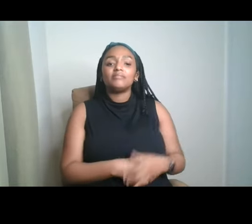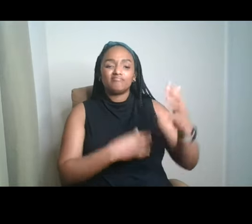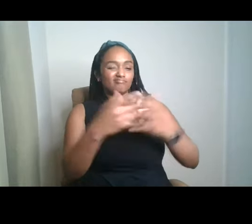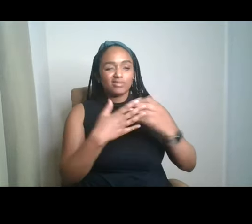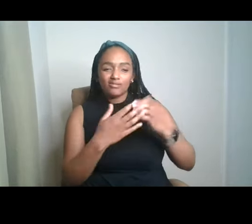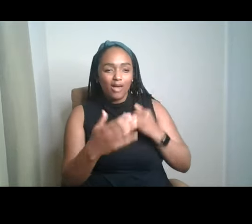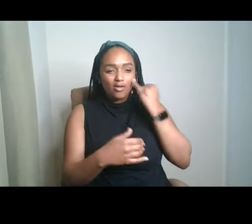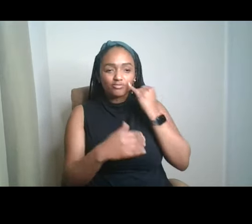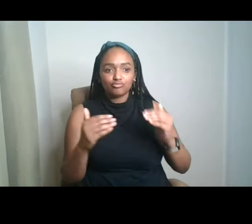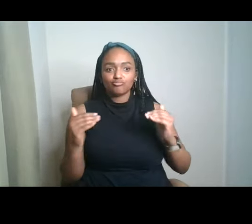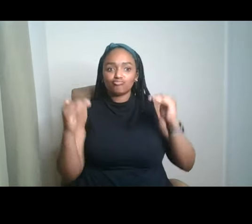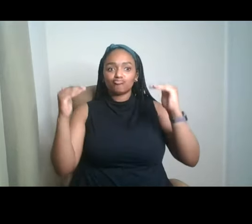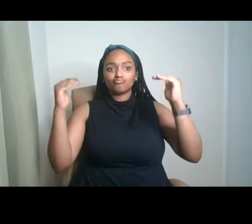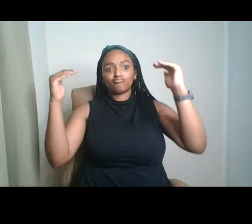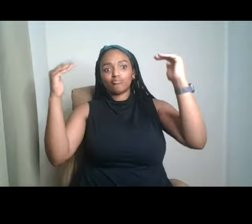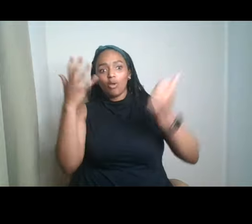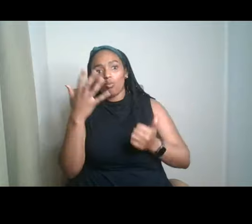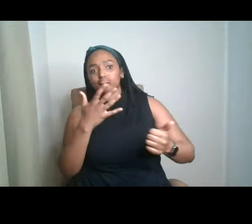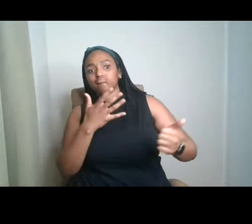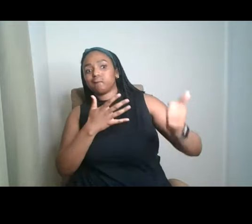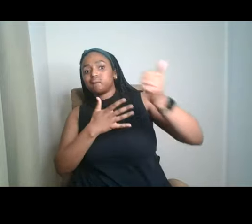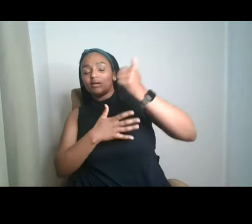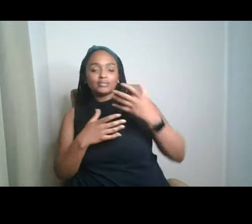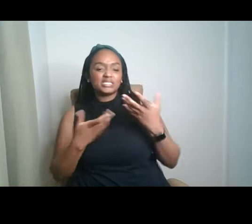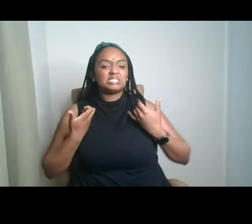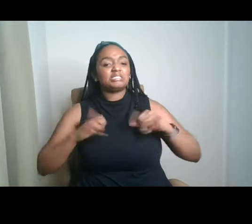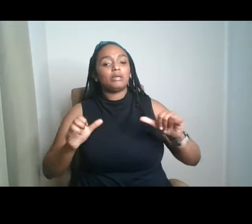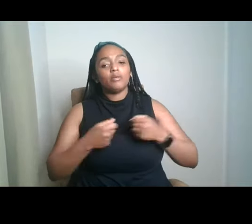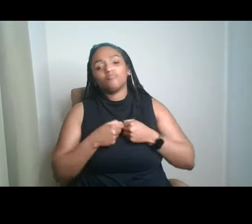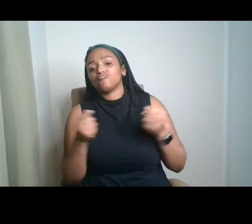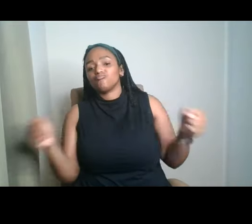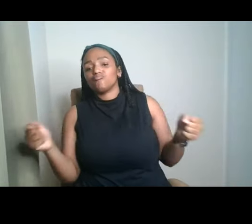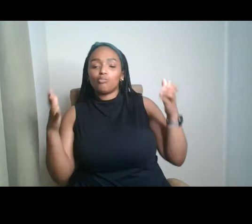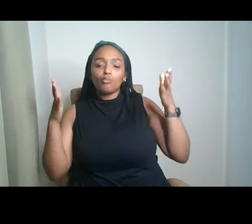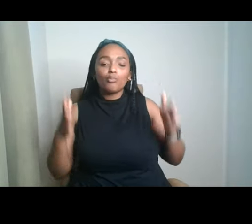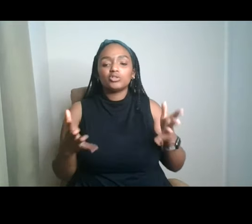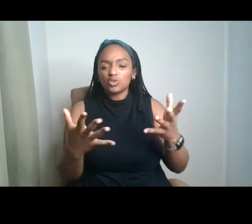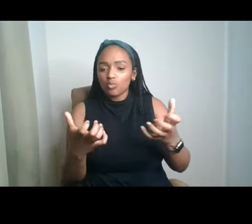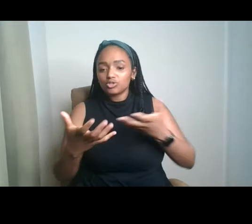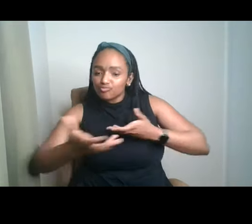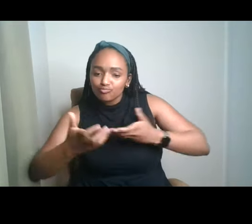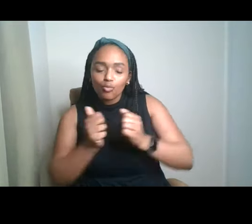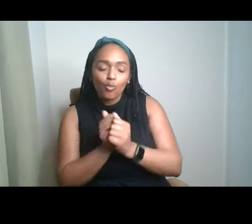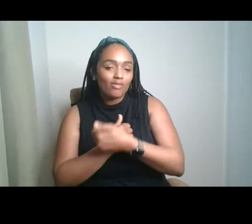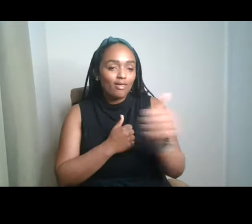ever going to be at, she's always just going to be this really open person who wants to talk to anyone. So